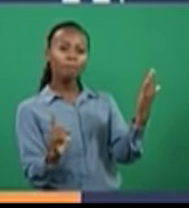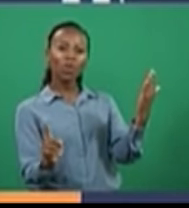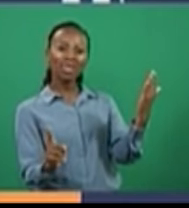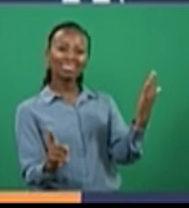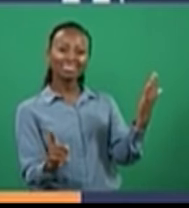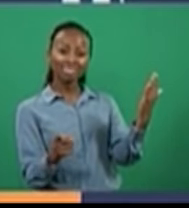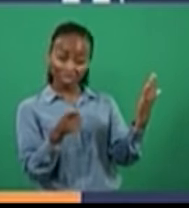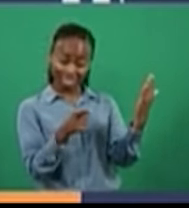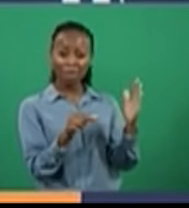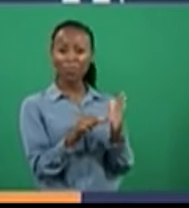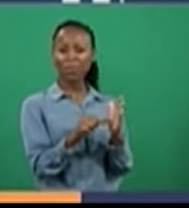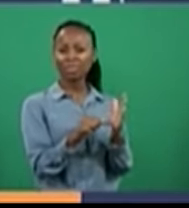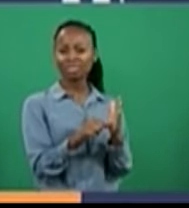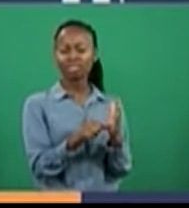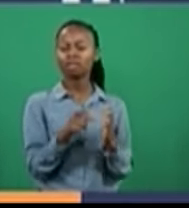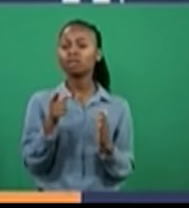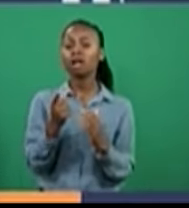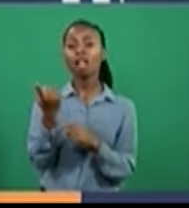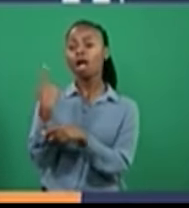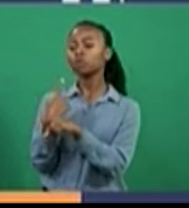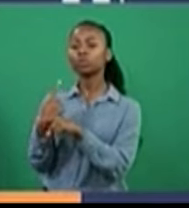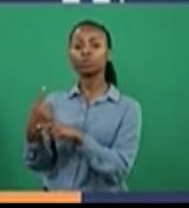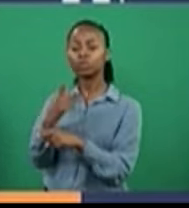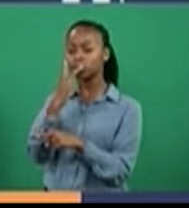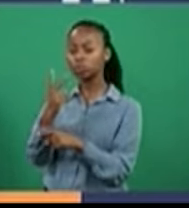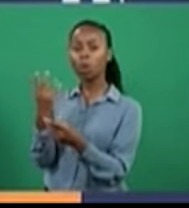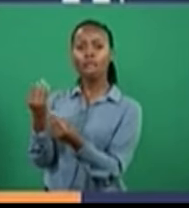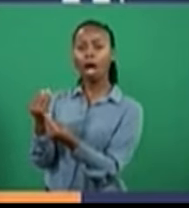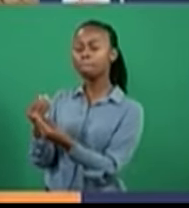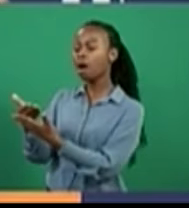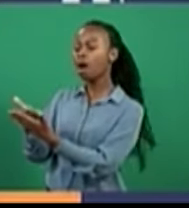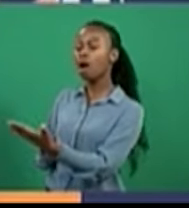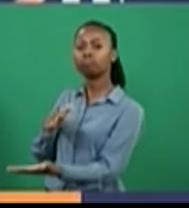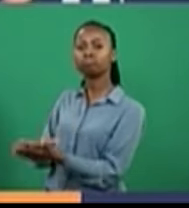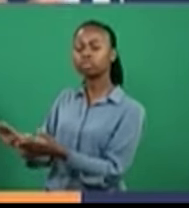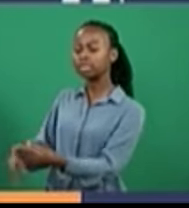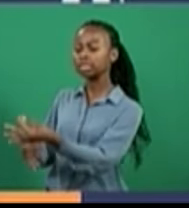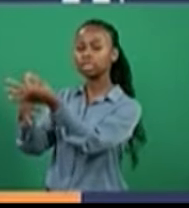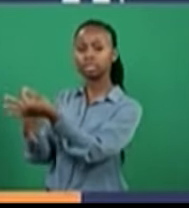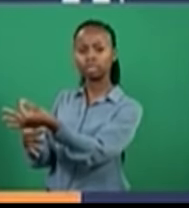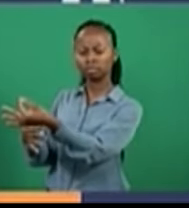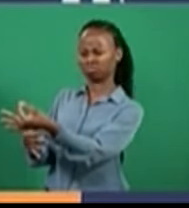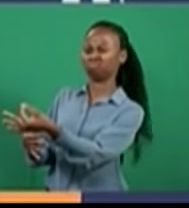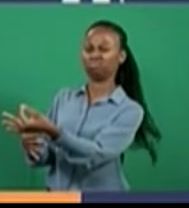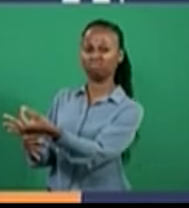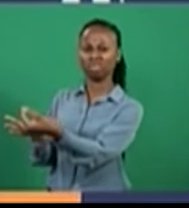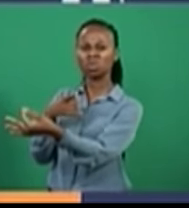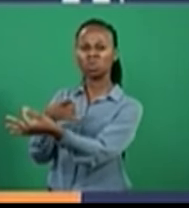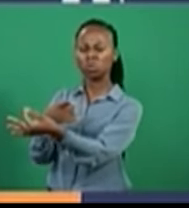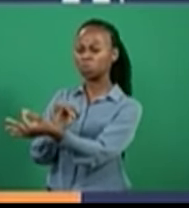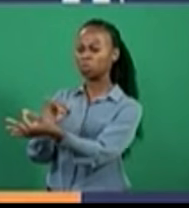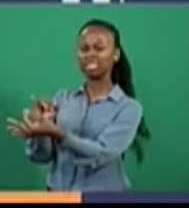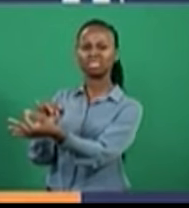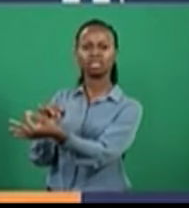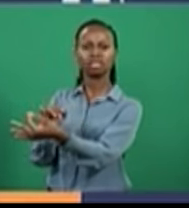figure that you had seen printed last week. Because if you look at that figure from last week, you are basically backward